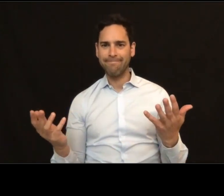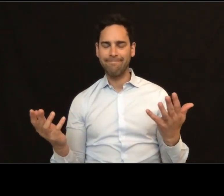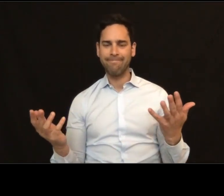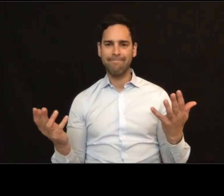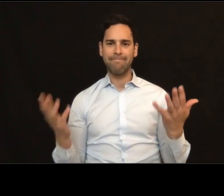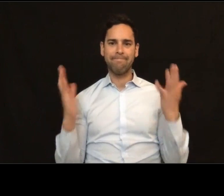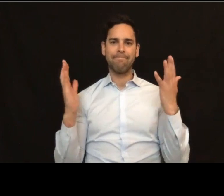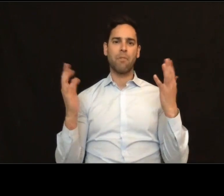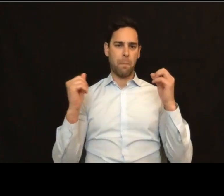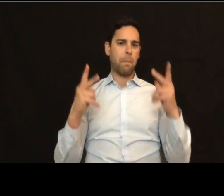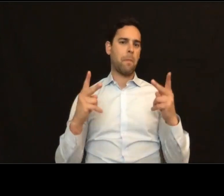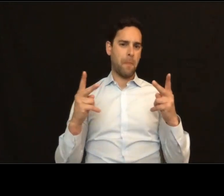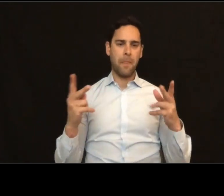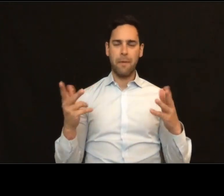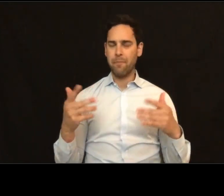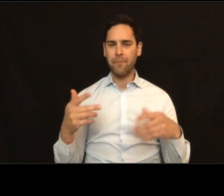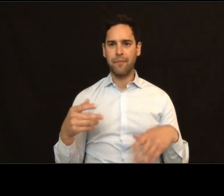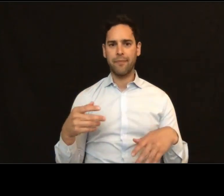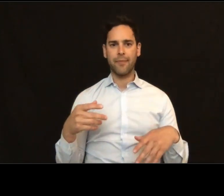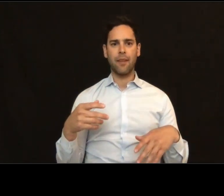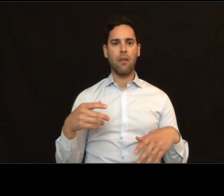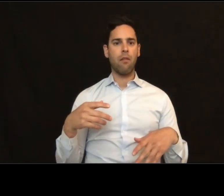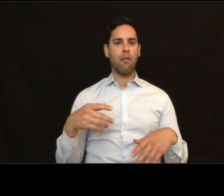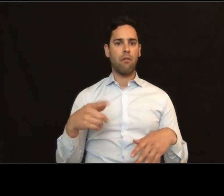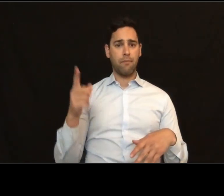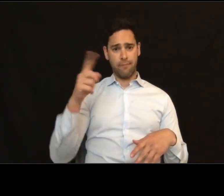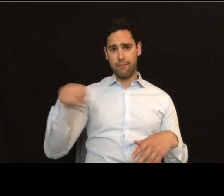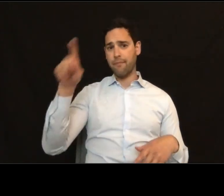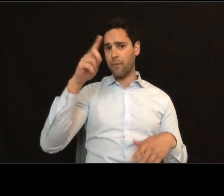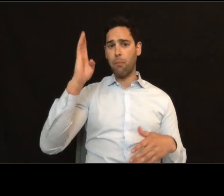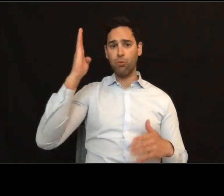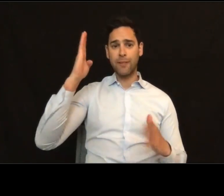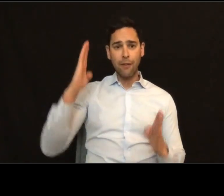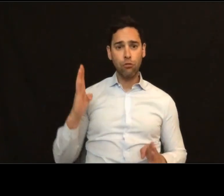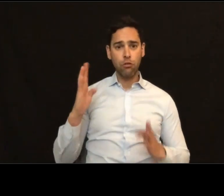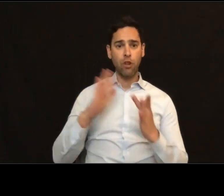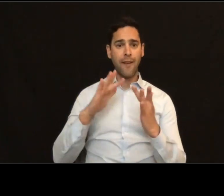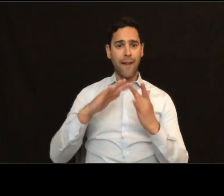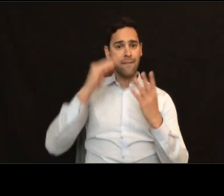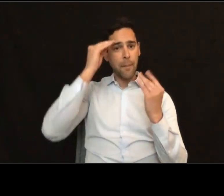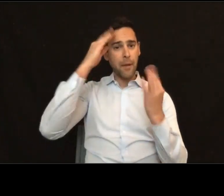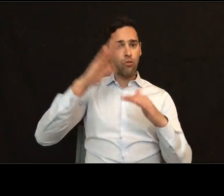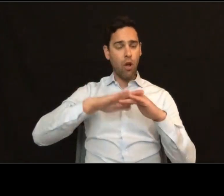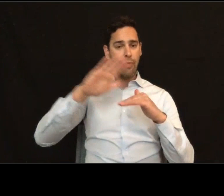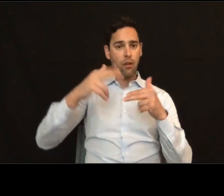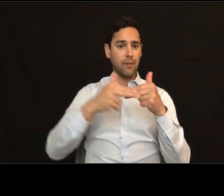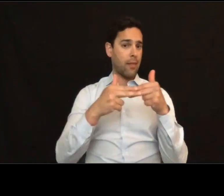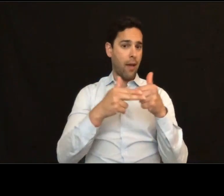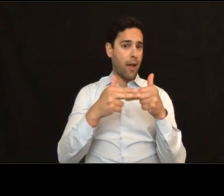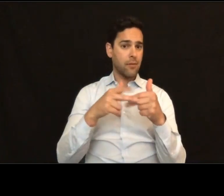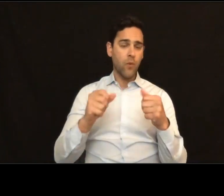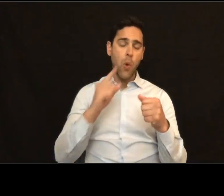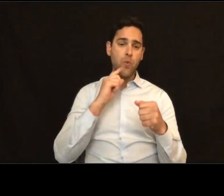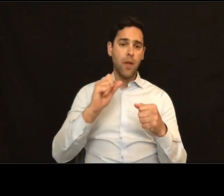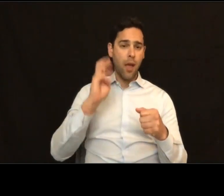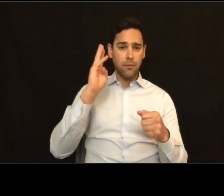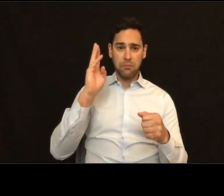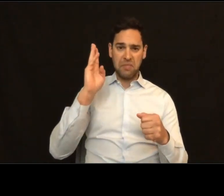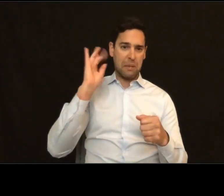we'll. I think their contact information is probably on their slides, so you can send them the